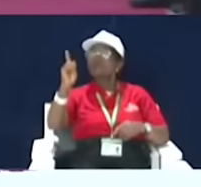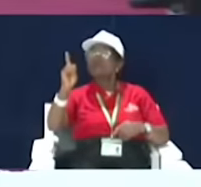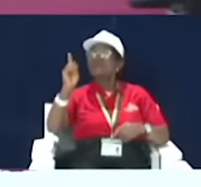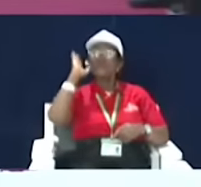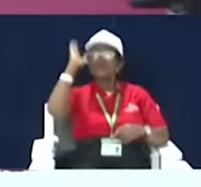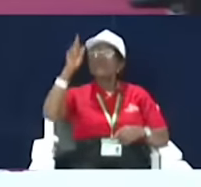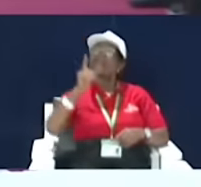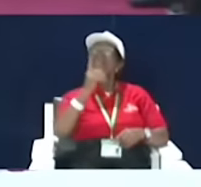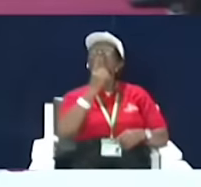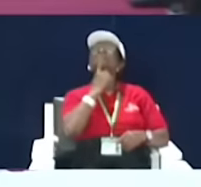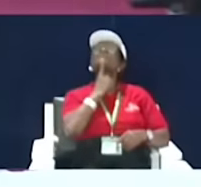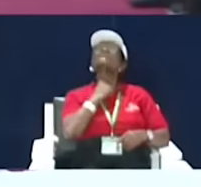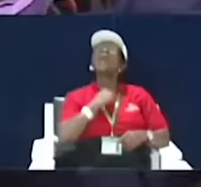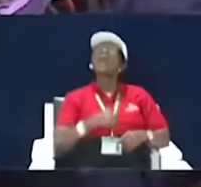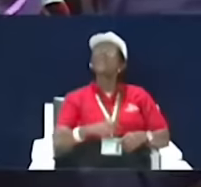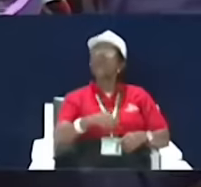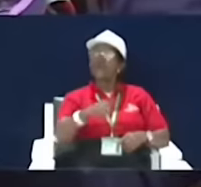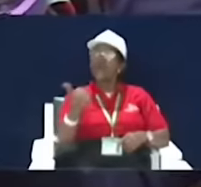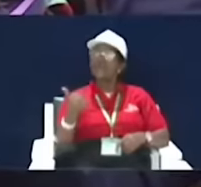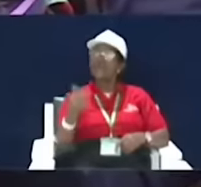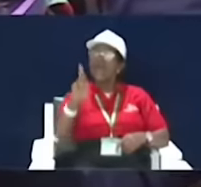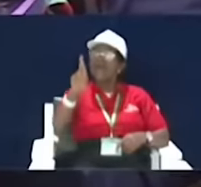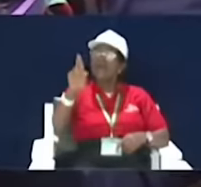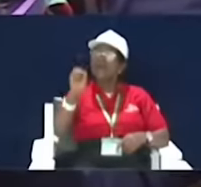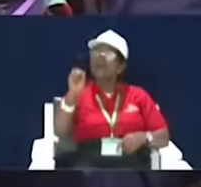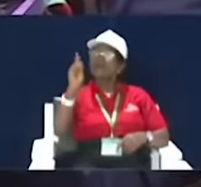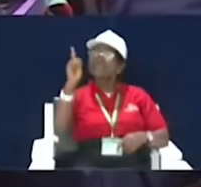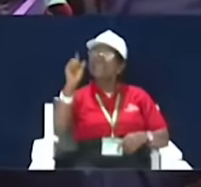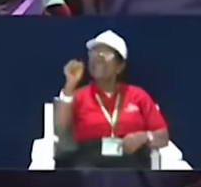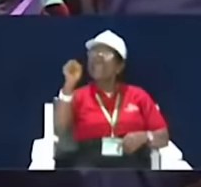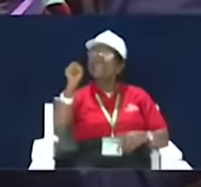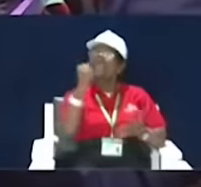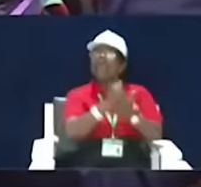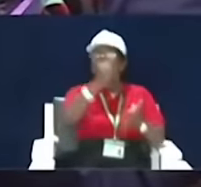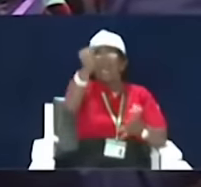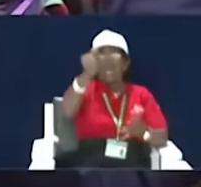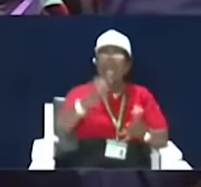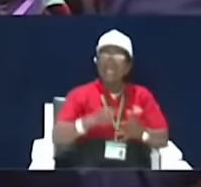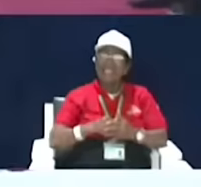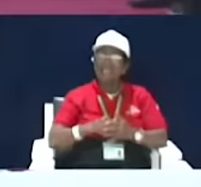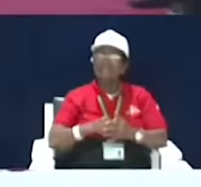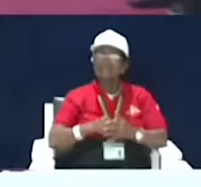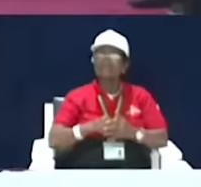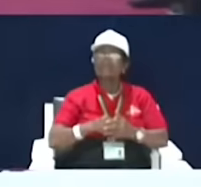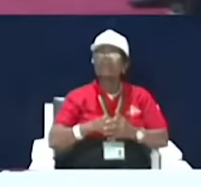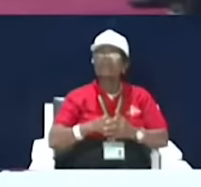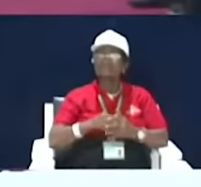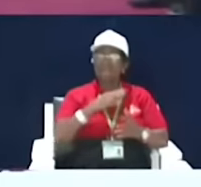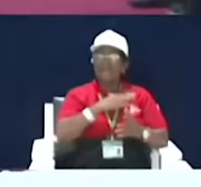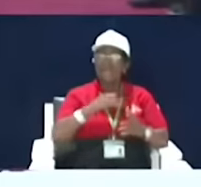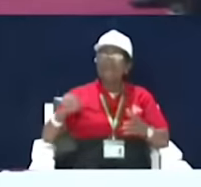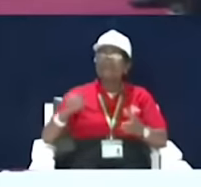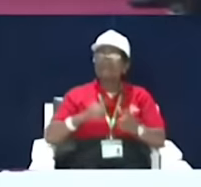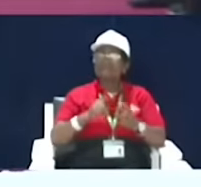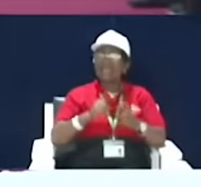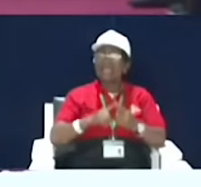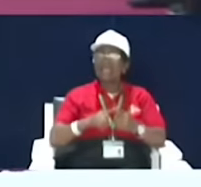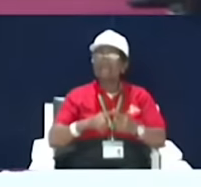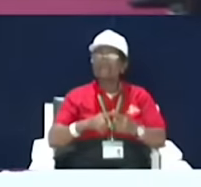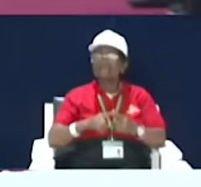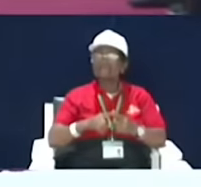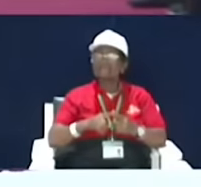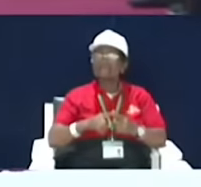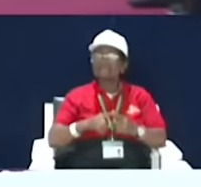Yeah. And then